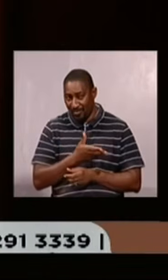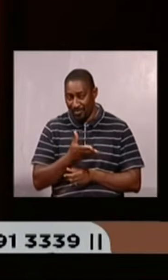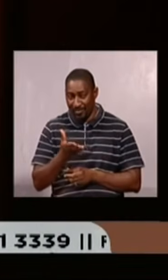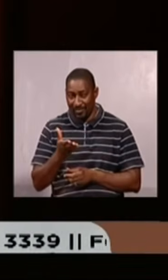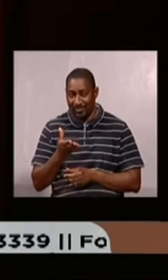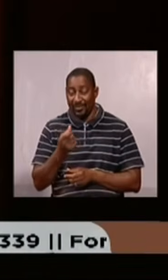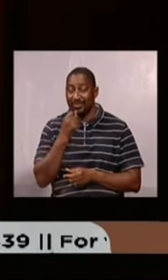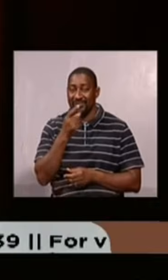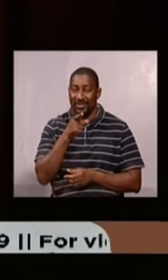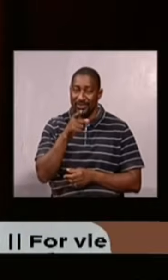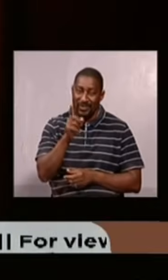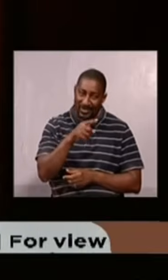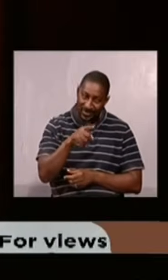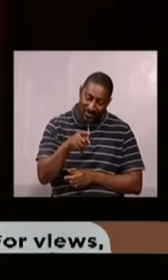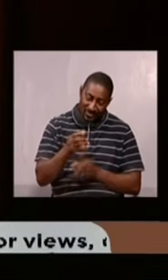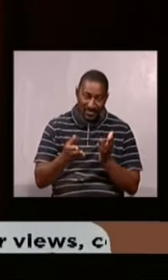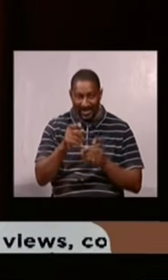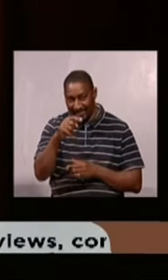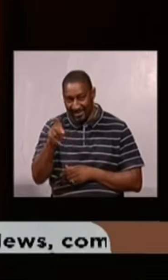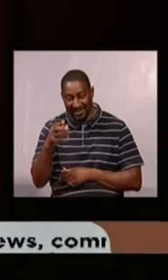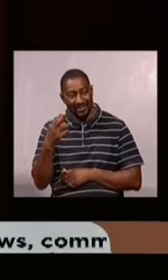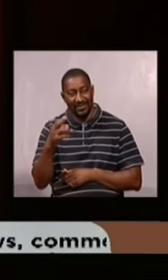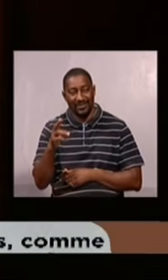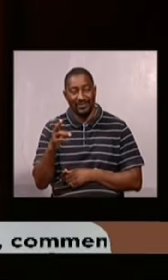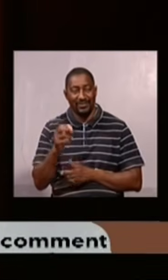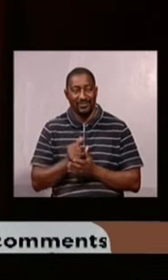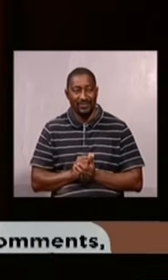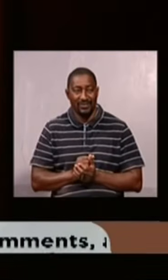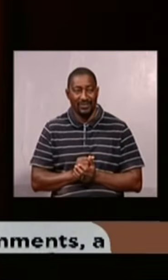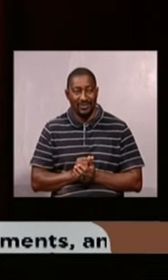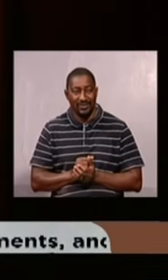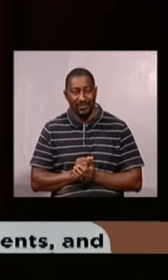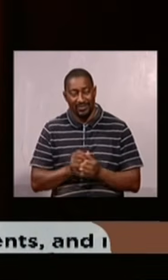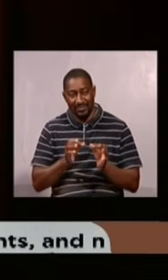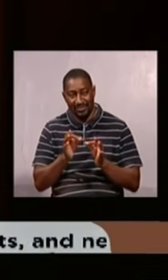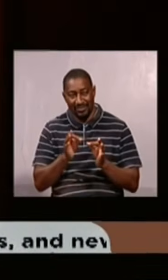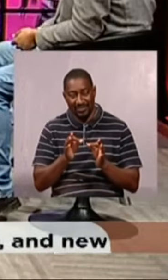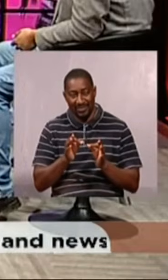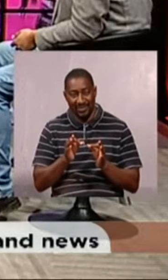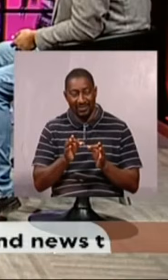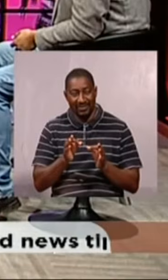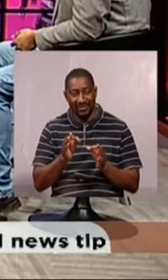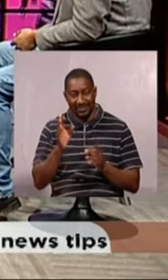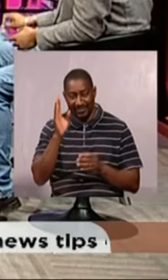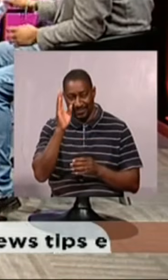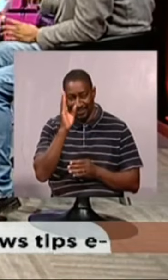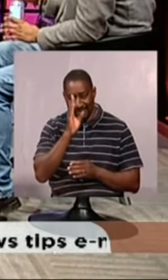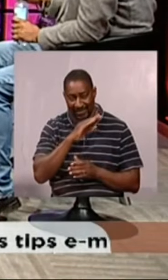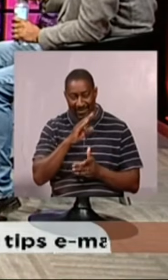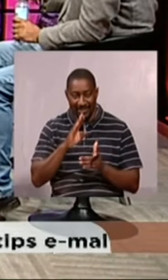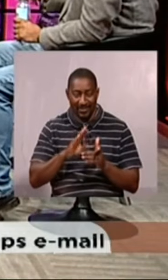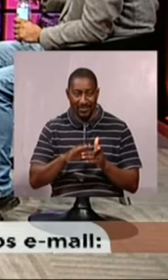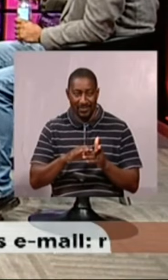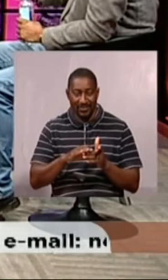no, you're wrong. This is the right info. They're not going to do that. But I think just to elaborate, let's forget about online media. Let's look at the rule of thumb of